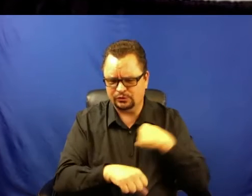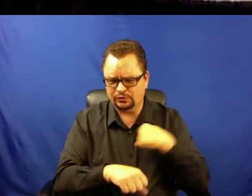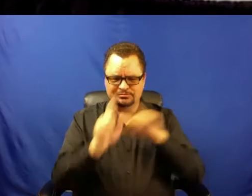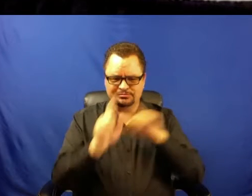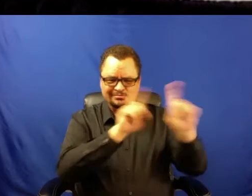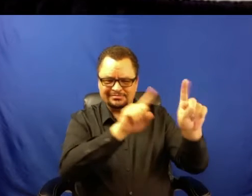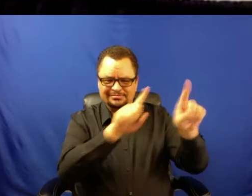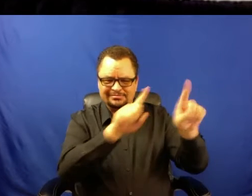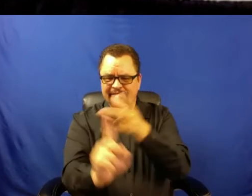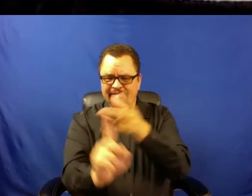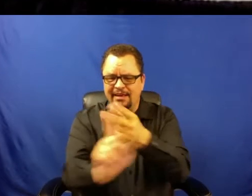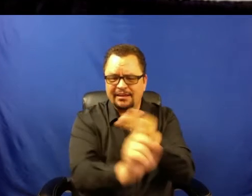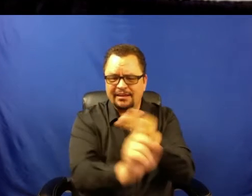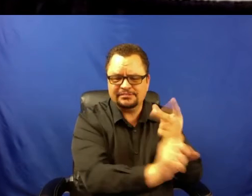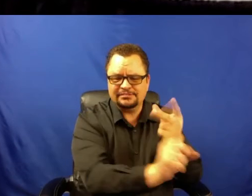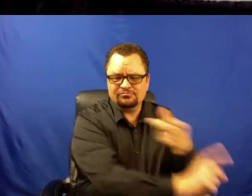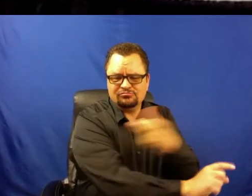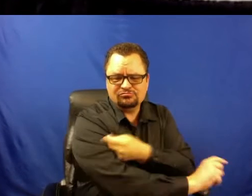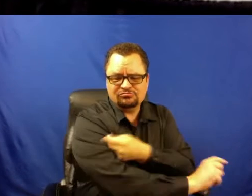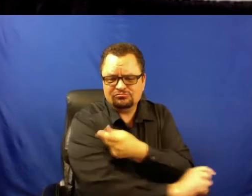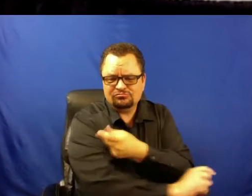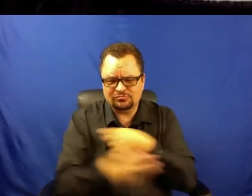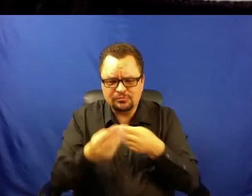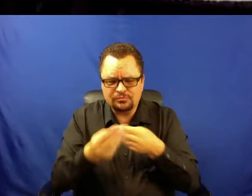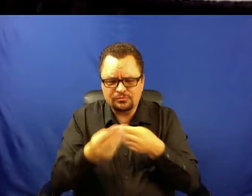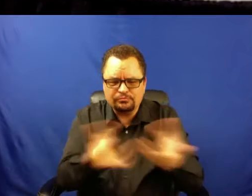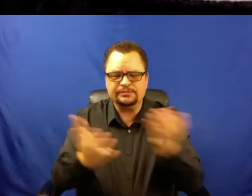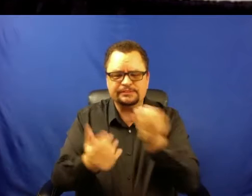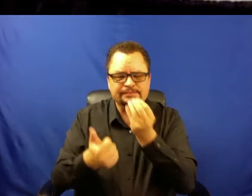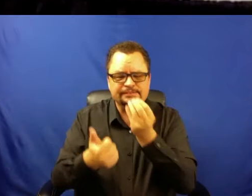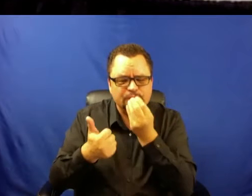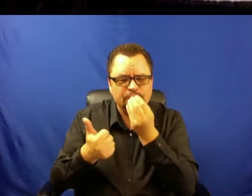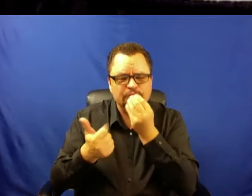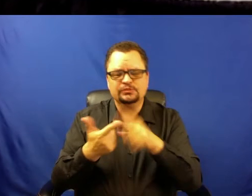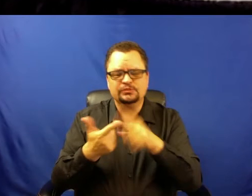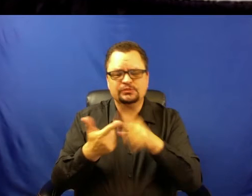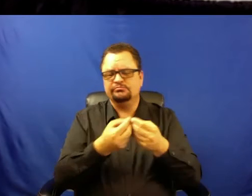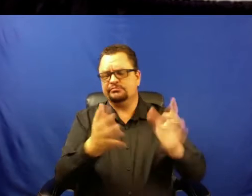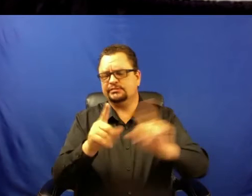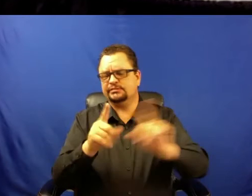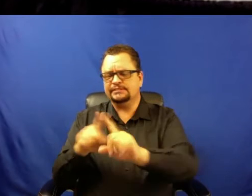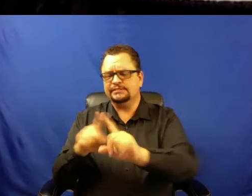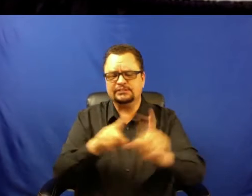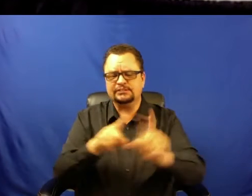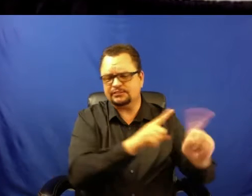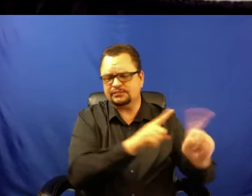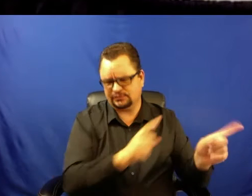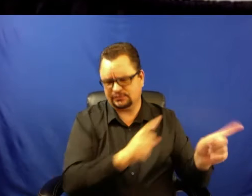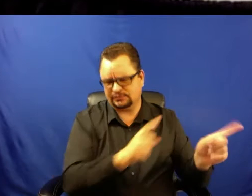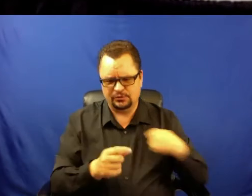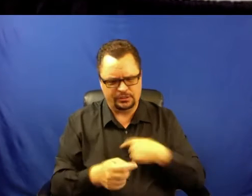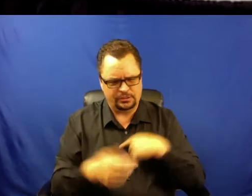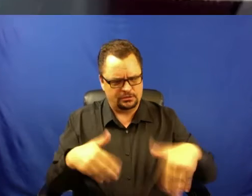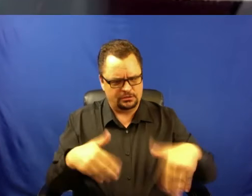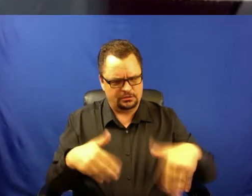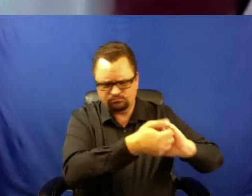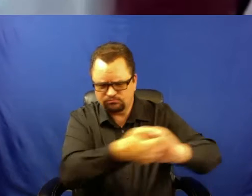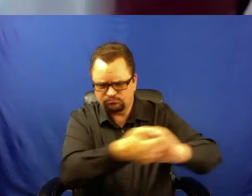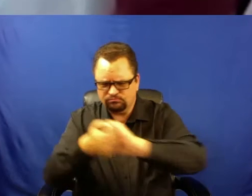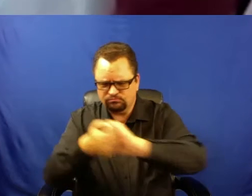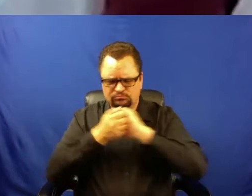care that collaboration has been really great. So Rose, do you would like to say anything?